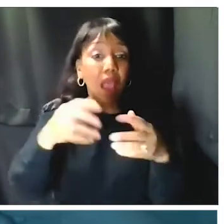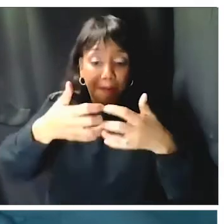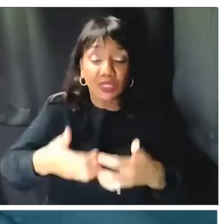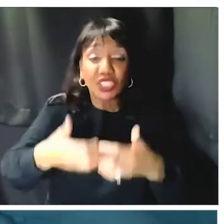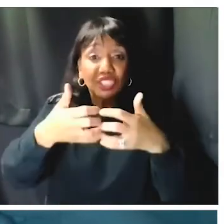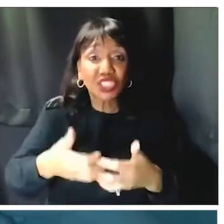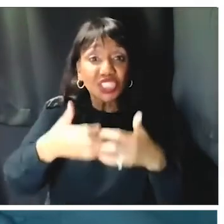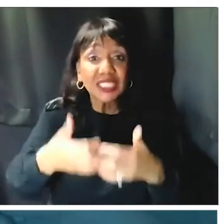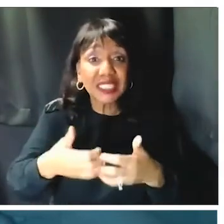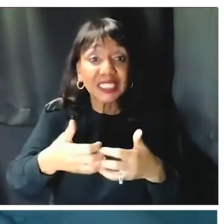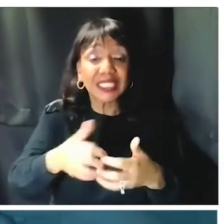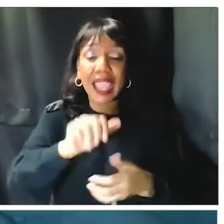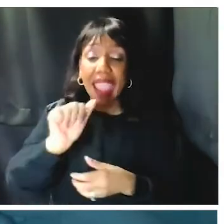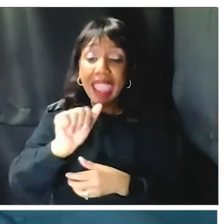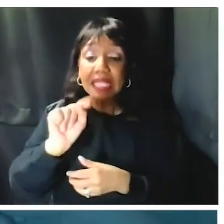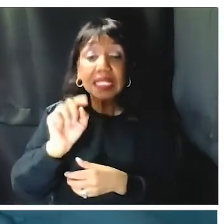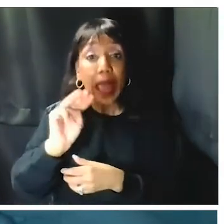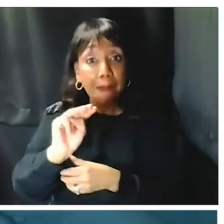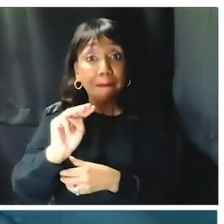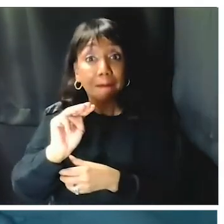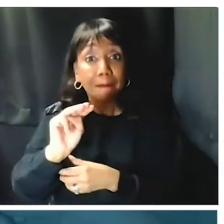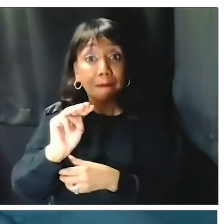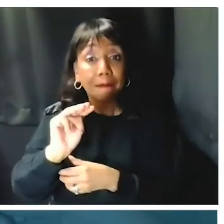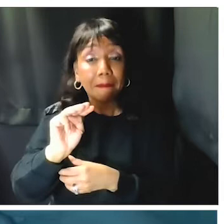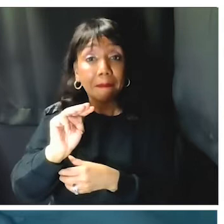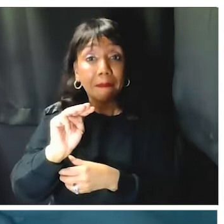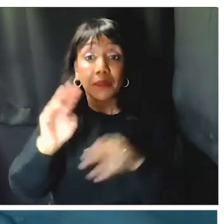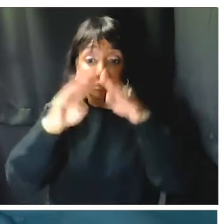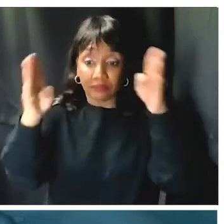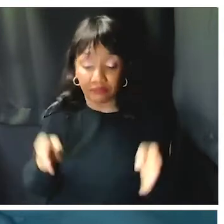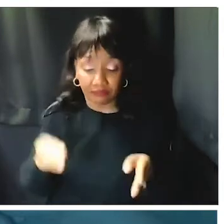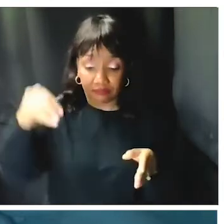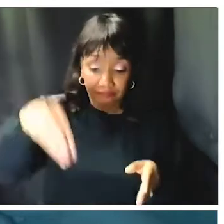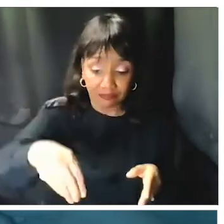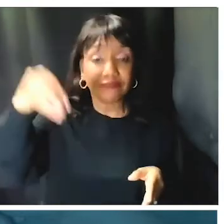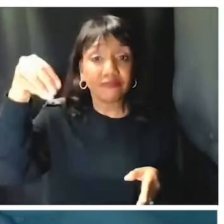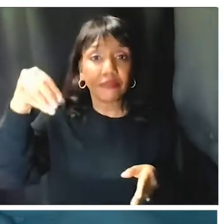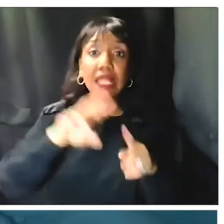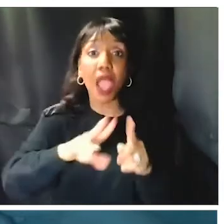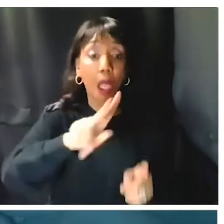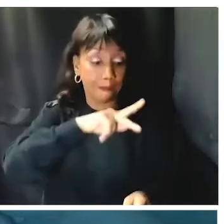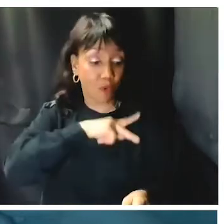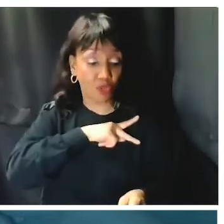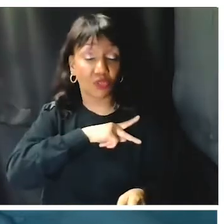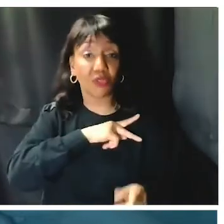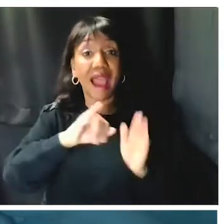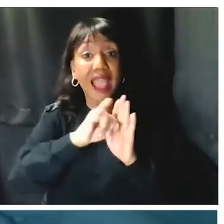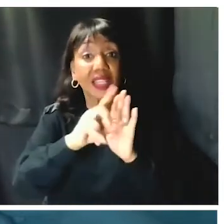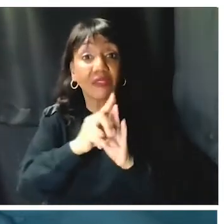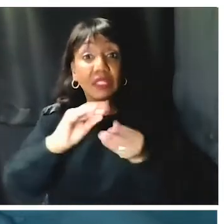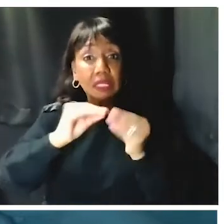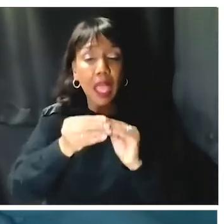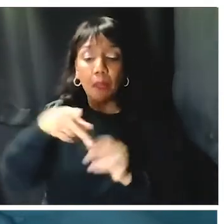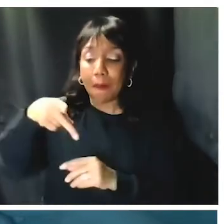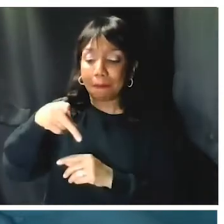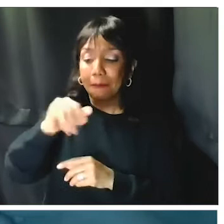teller machine or ATM. A personal identification number or